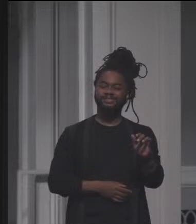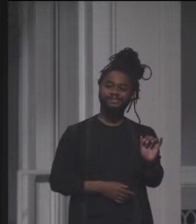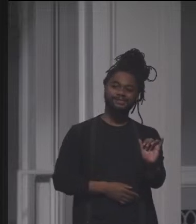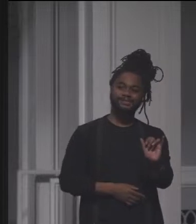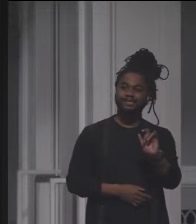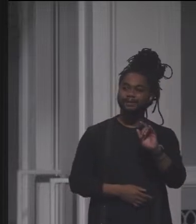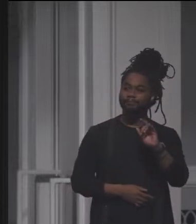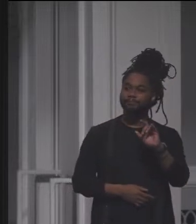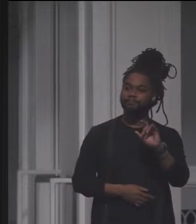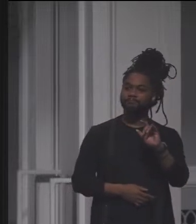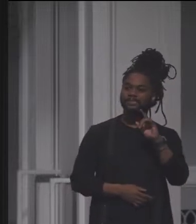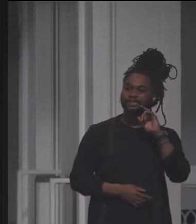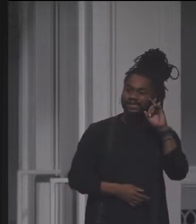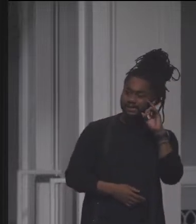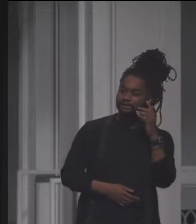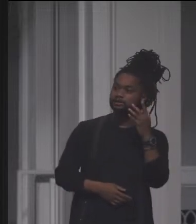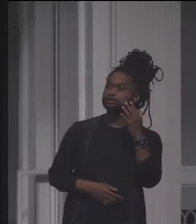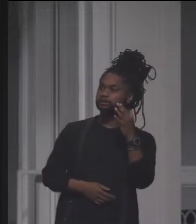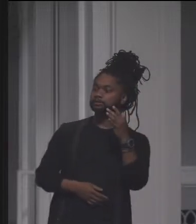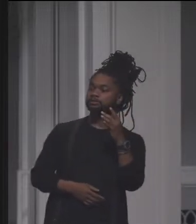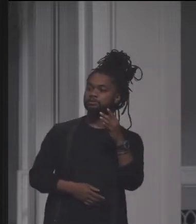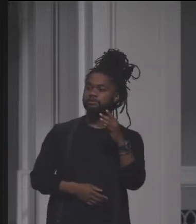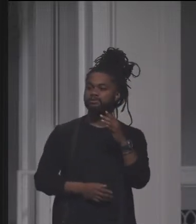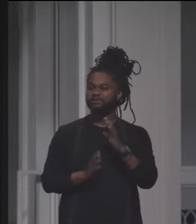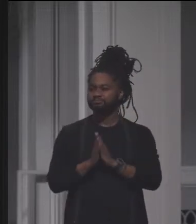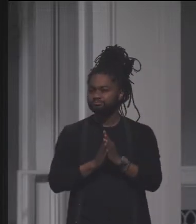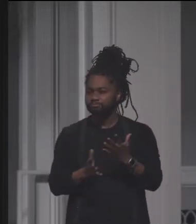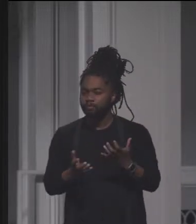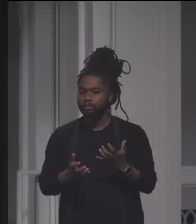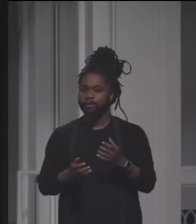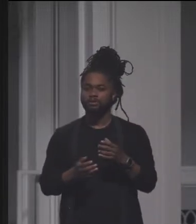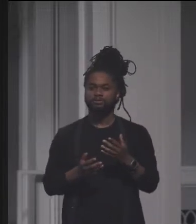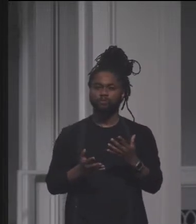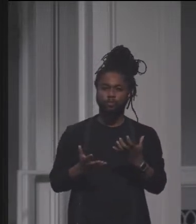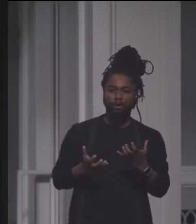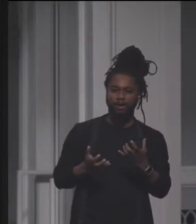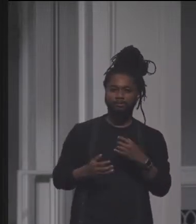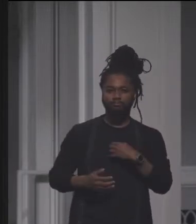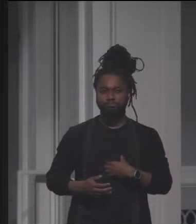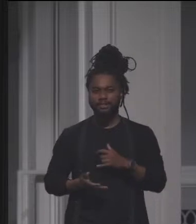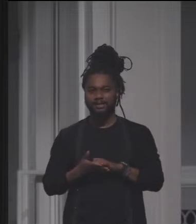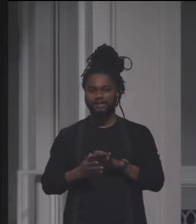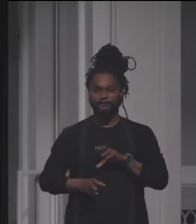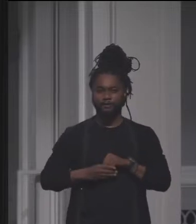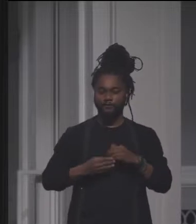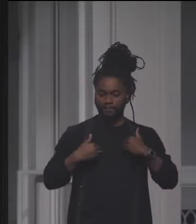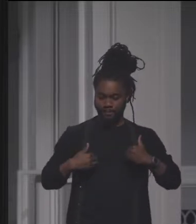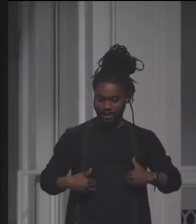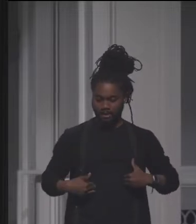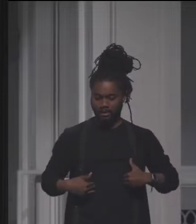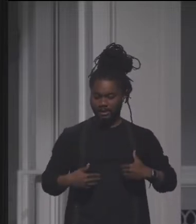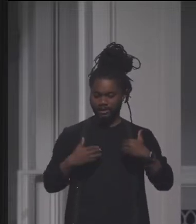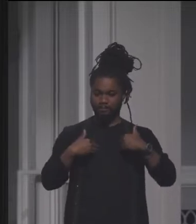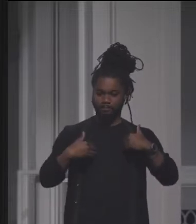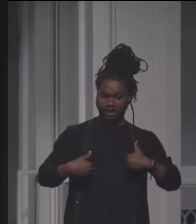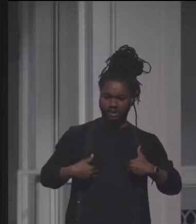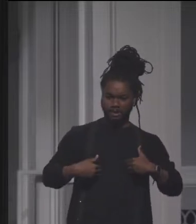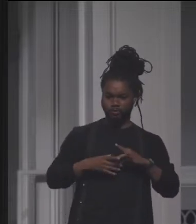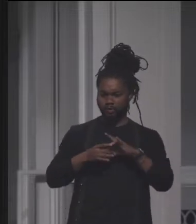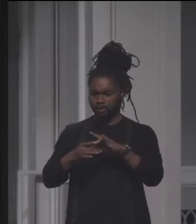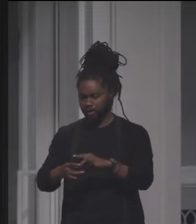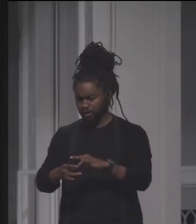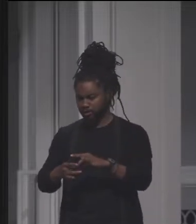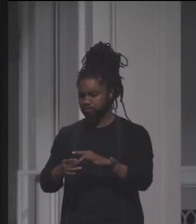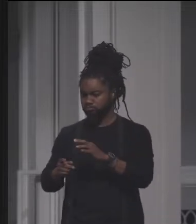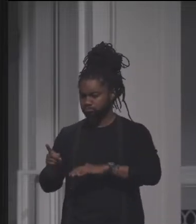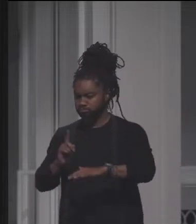Desire is very much a thing of the body. So, and the body is very much the environment. And then